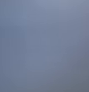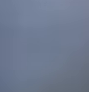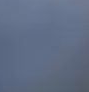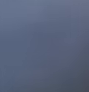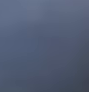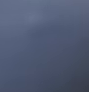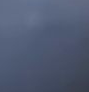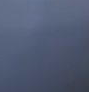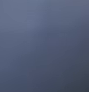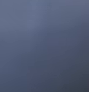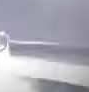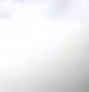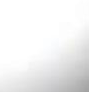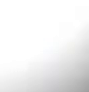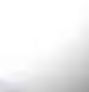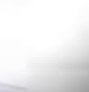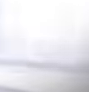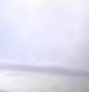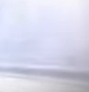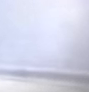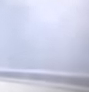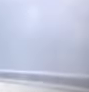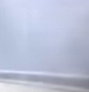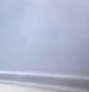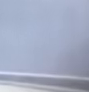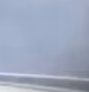Tumse, tabisa, mvoti anu